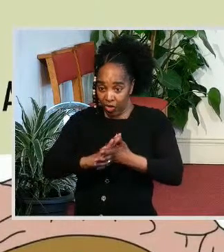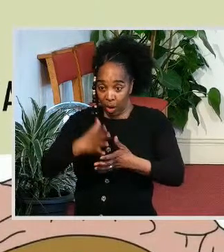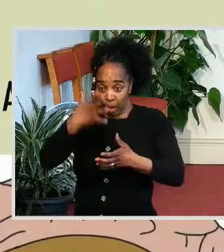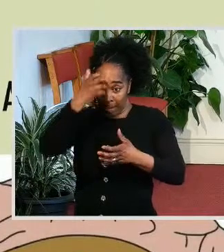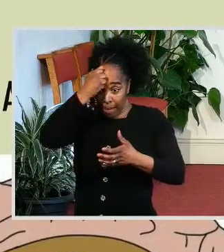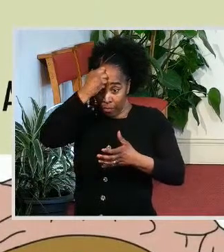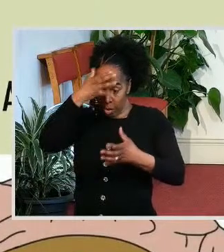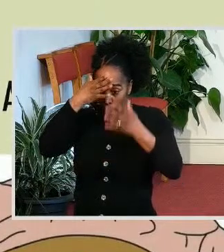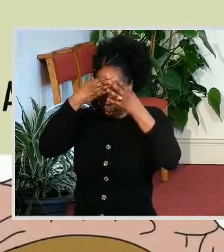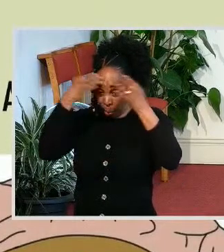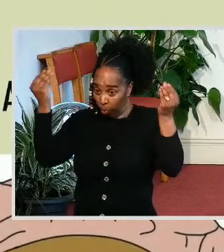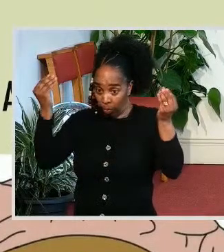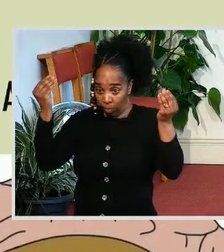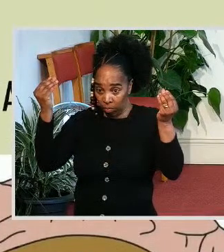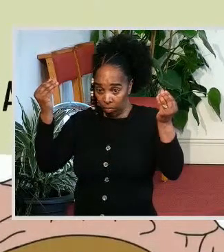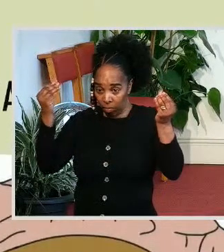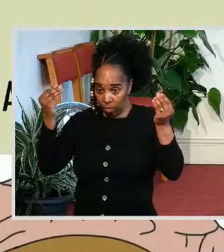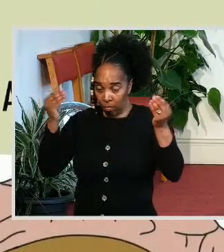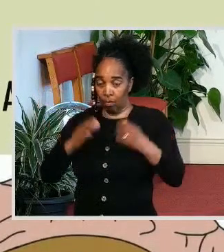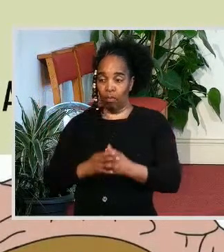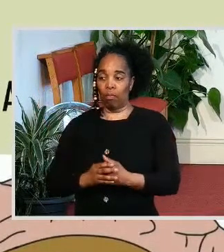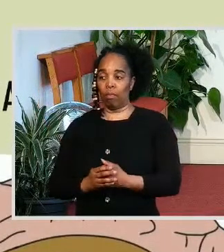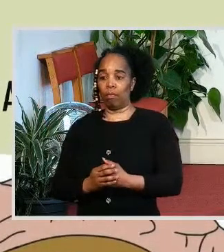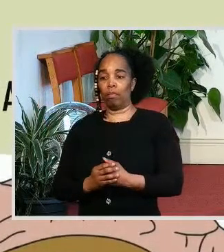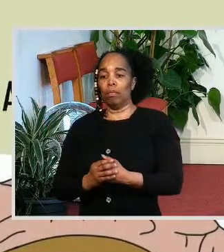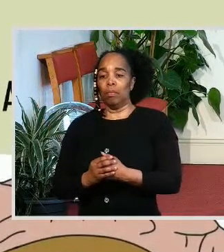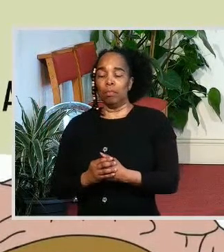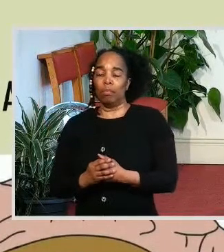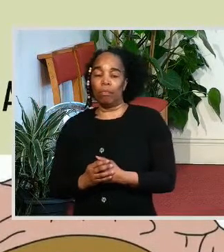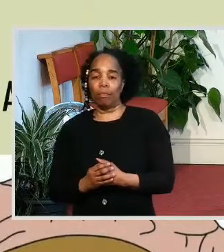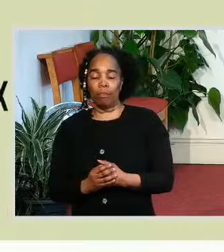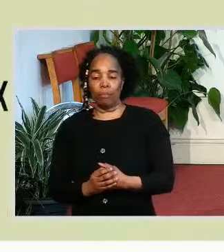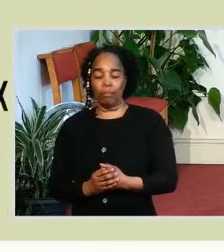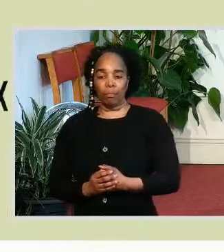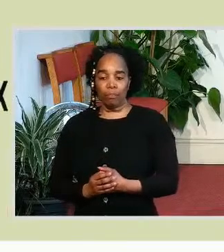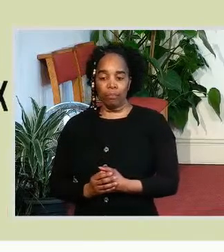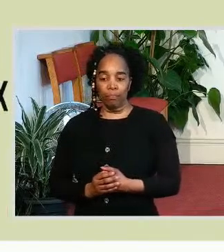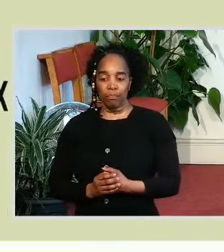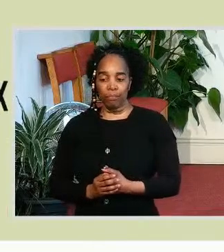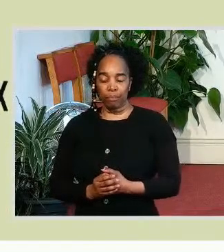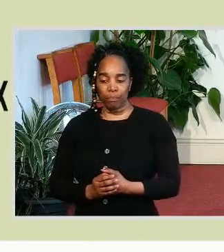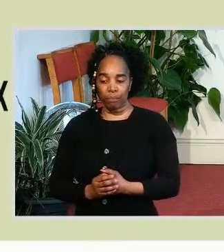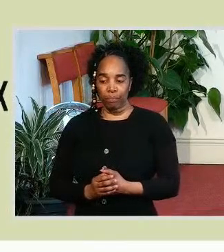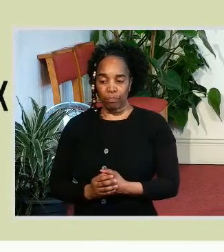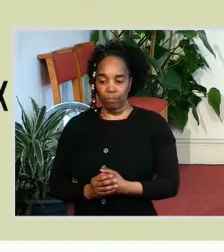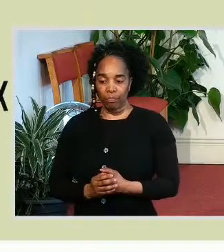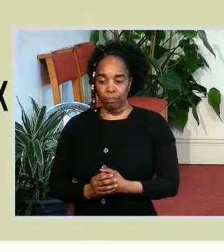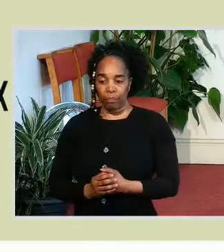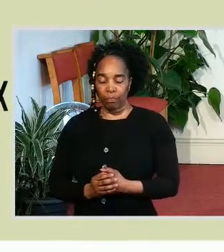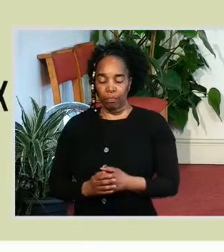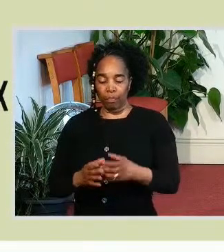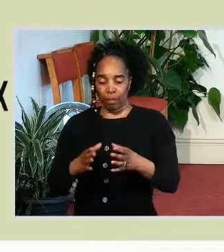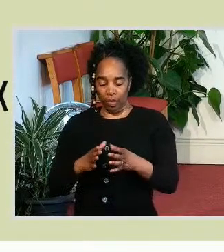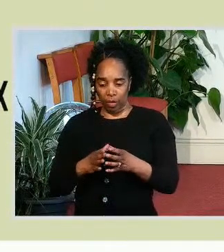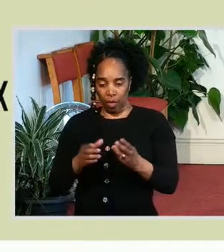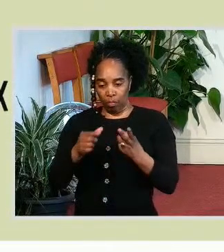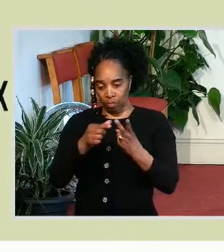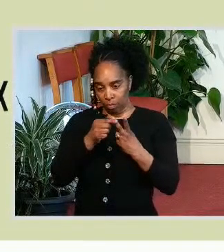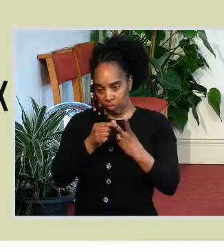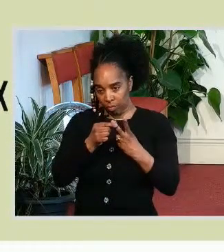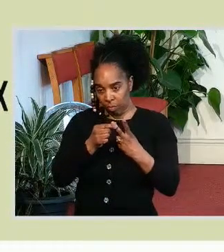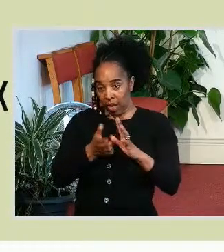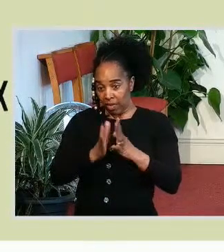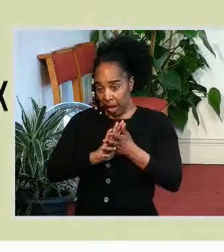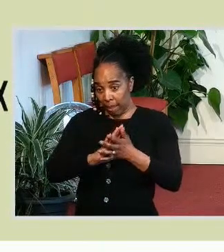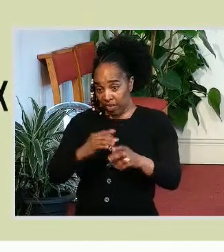of memory and different kinds of memory located there. The other type of damage can happen